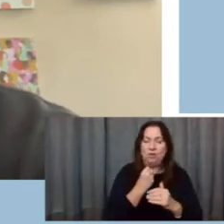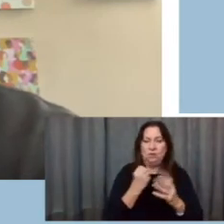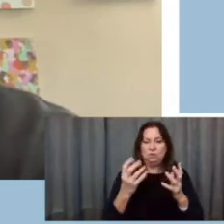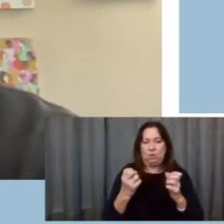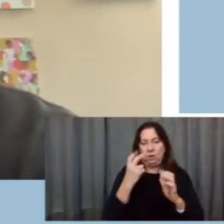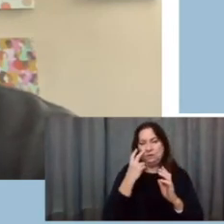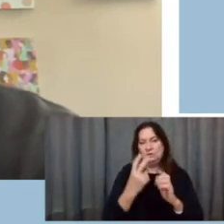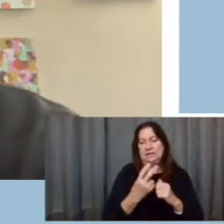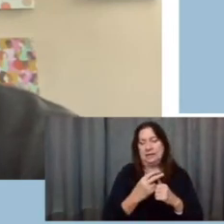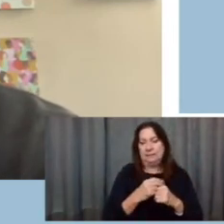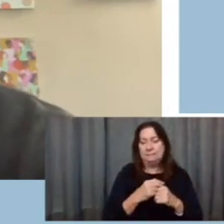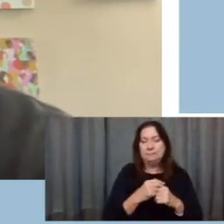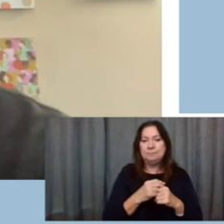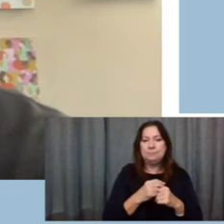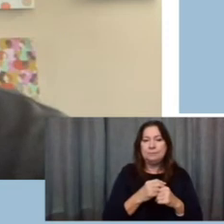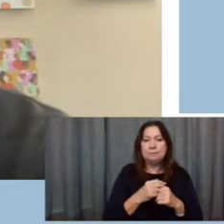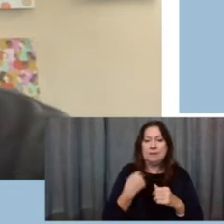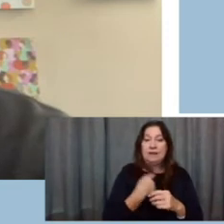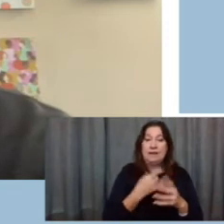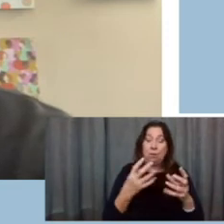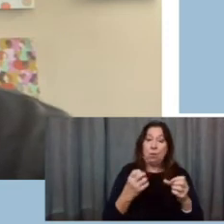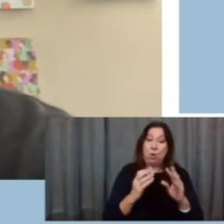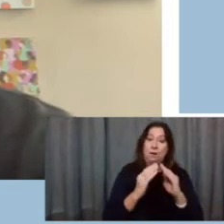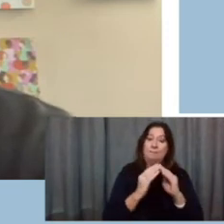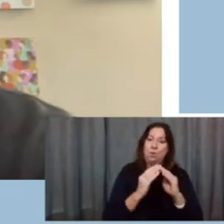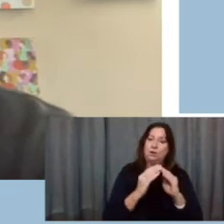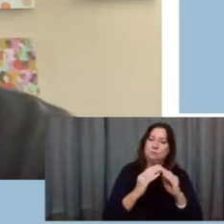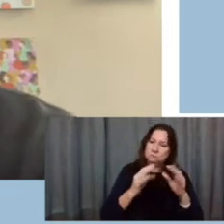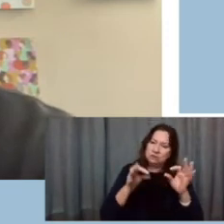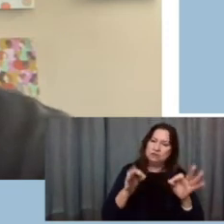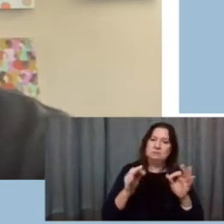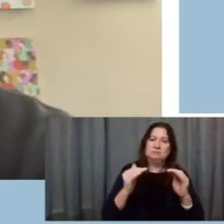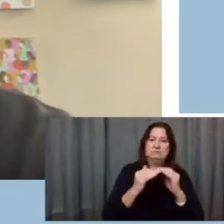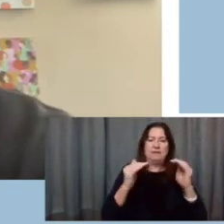see, and that we want a more just society, and so that we should